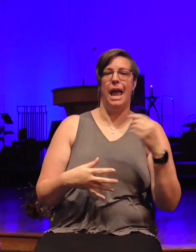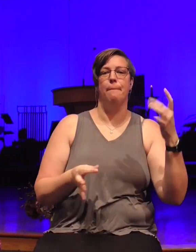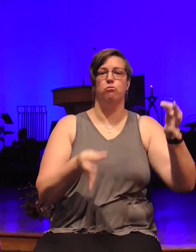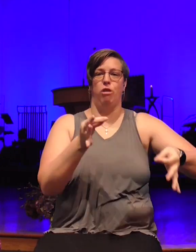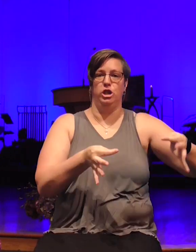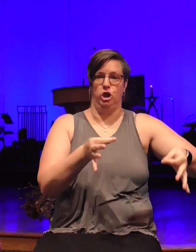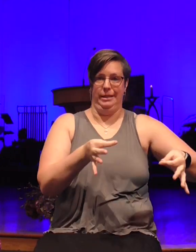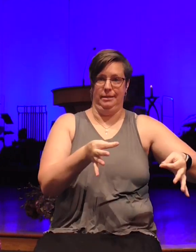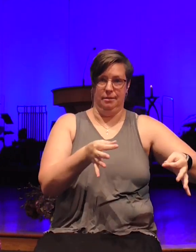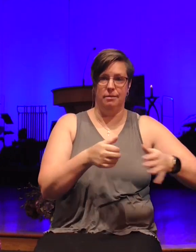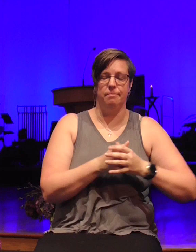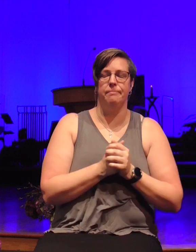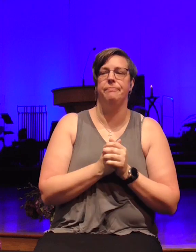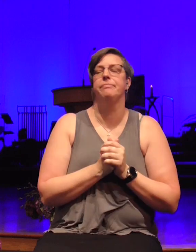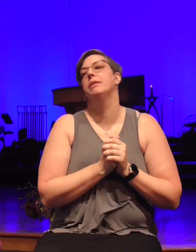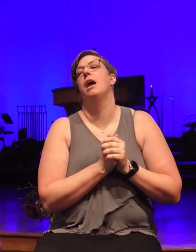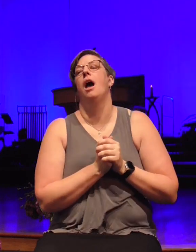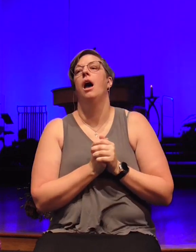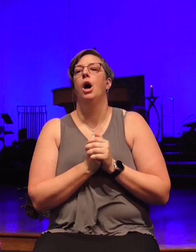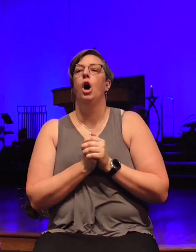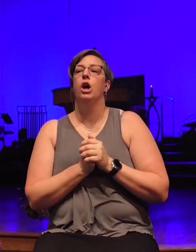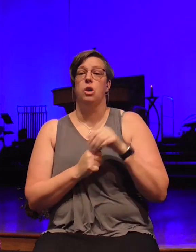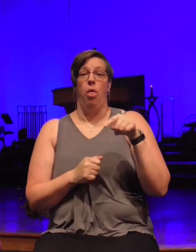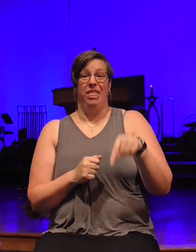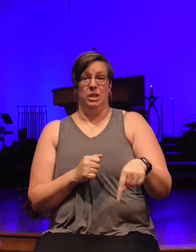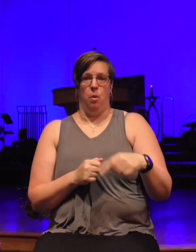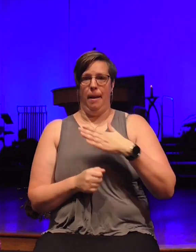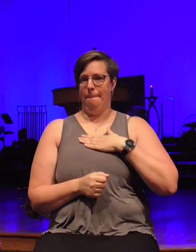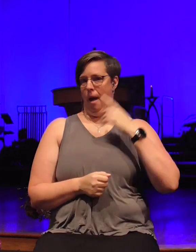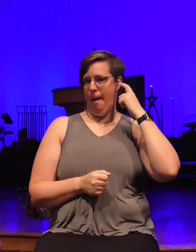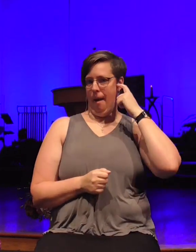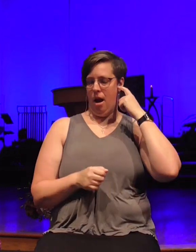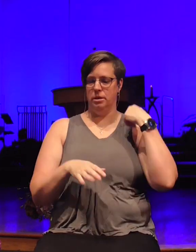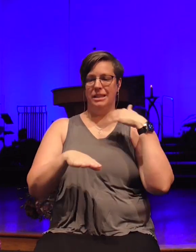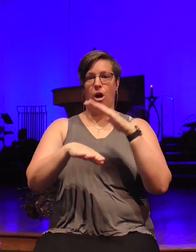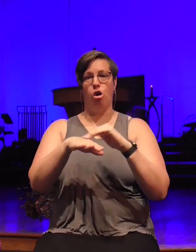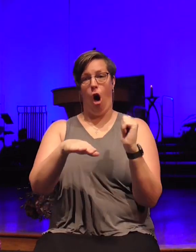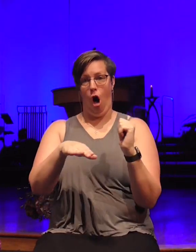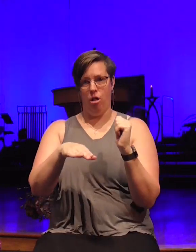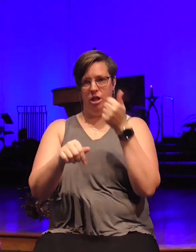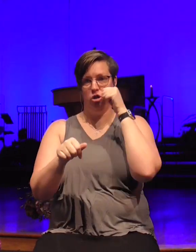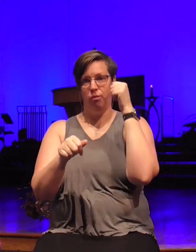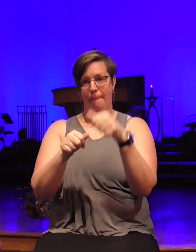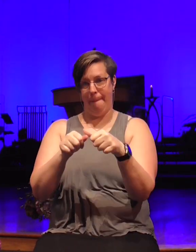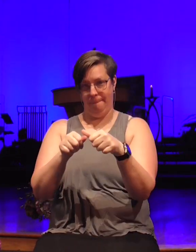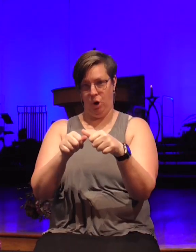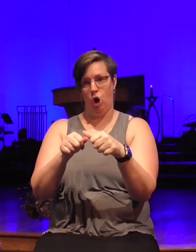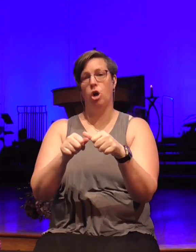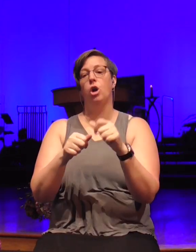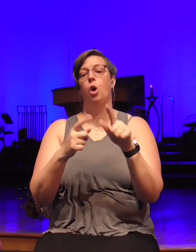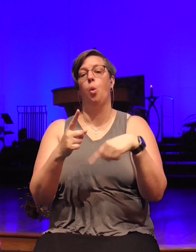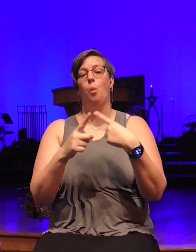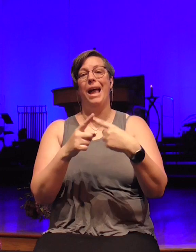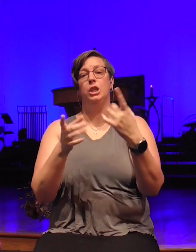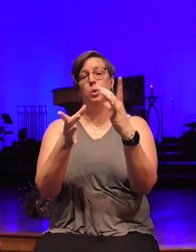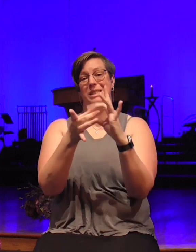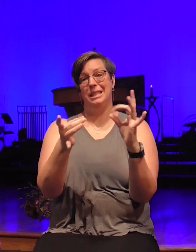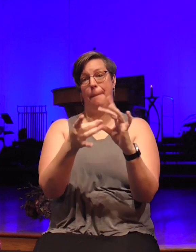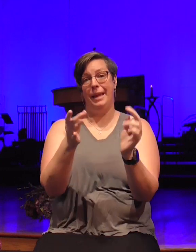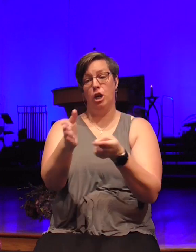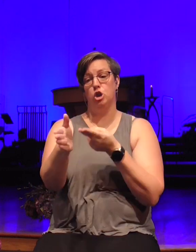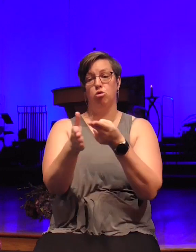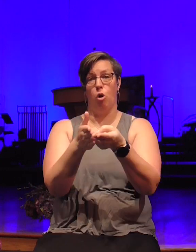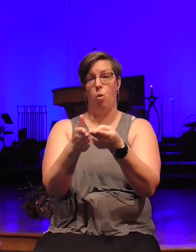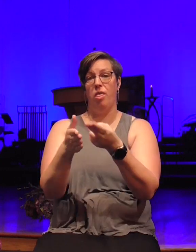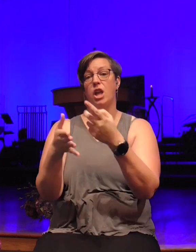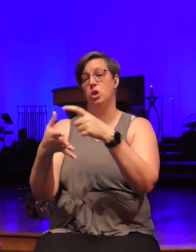prejudices." And so this one is a call in my mind to always remember that when it comes to speaking truth to